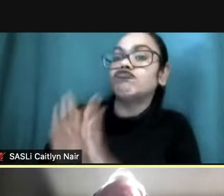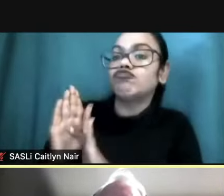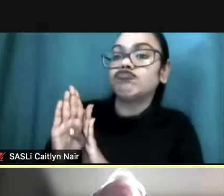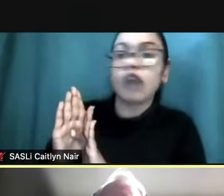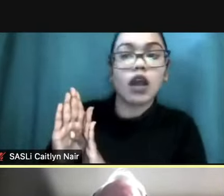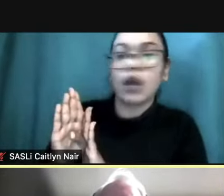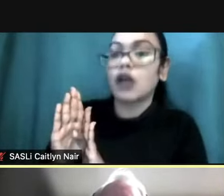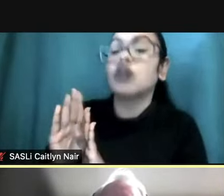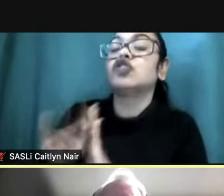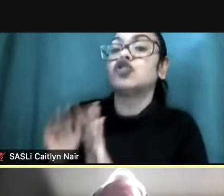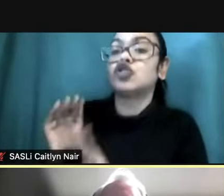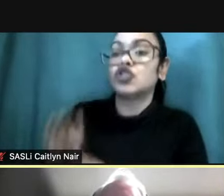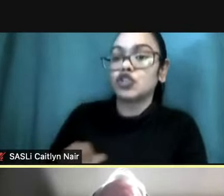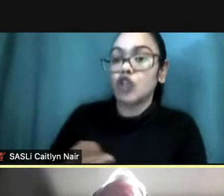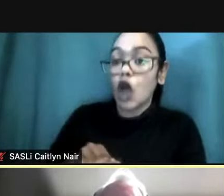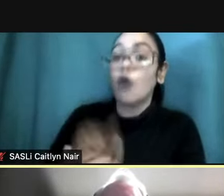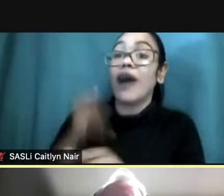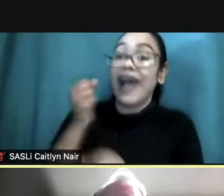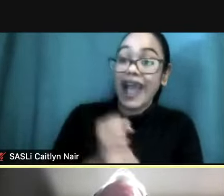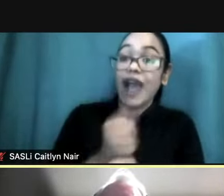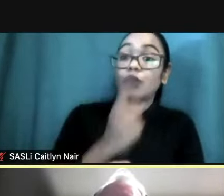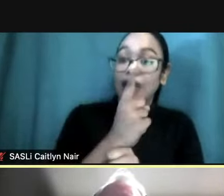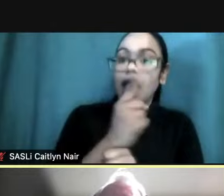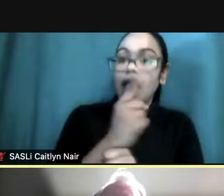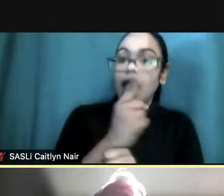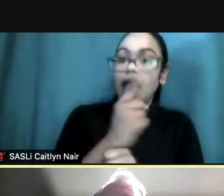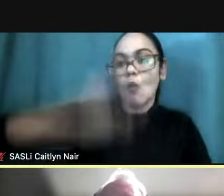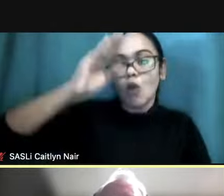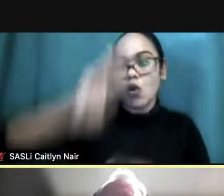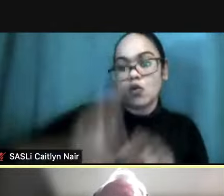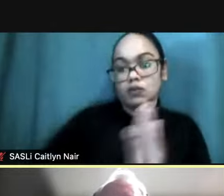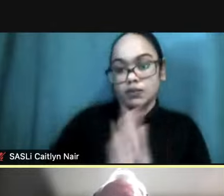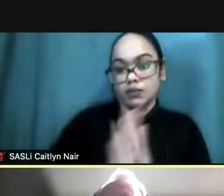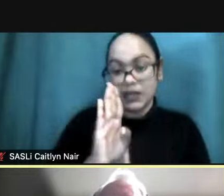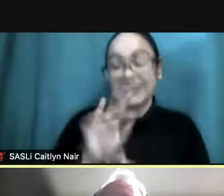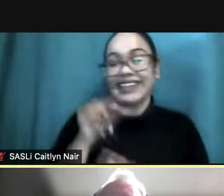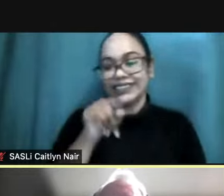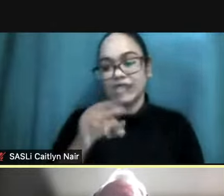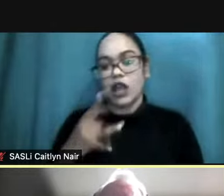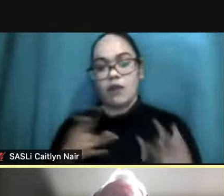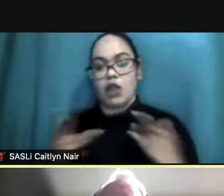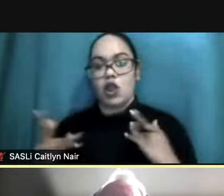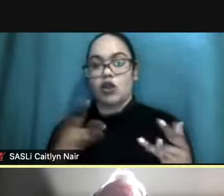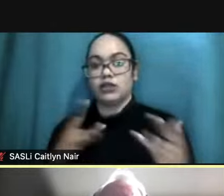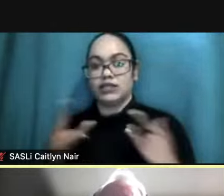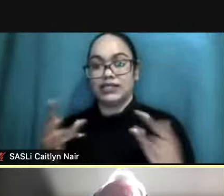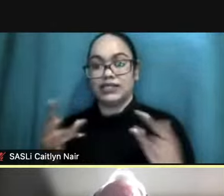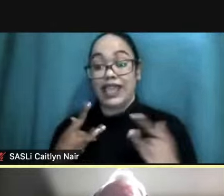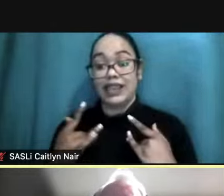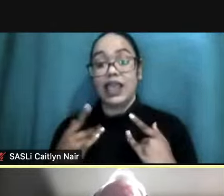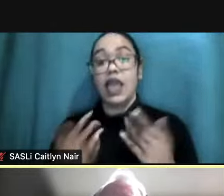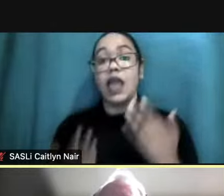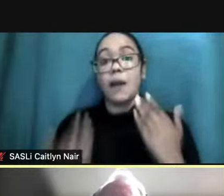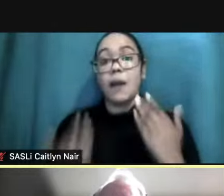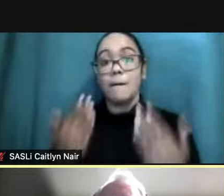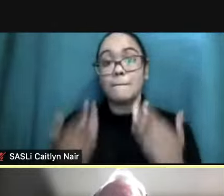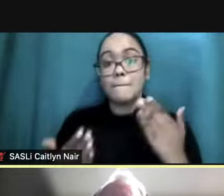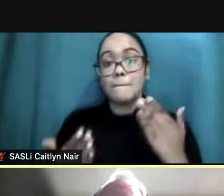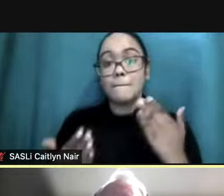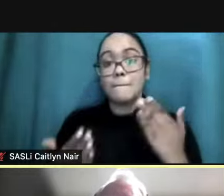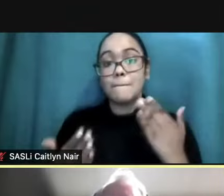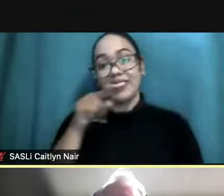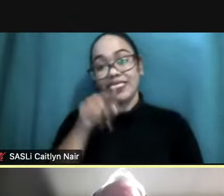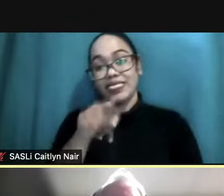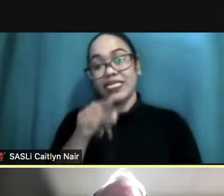Gauteng. But it gives us concern that this variant may already be circulating